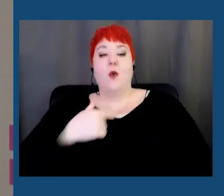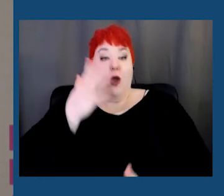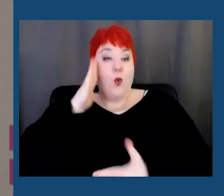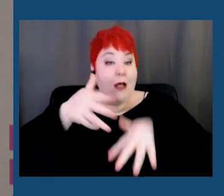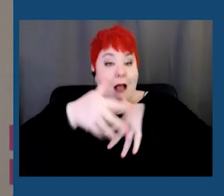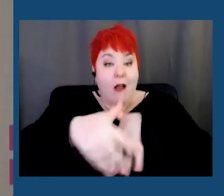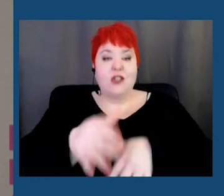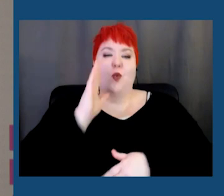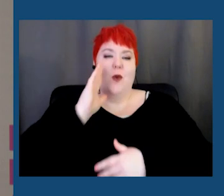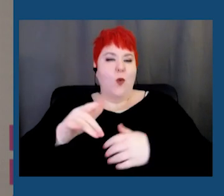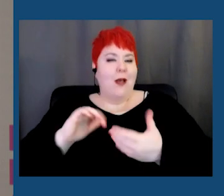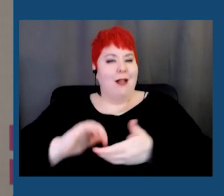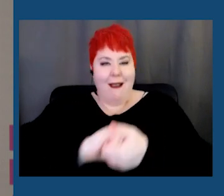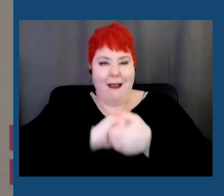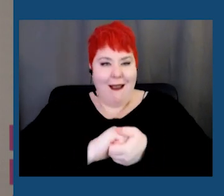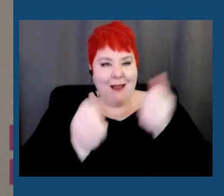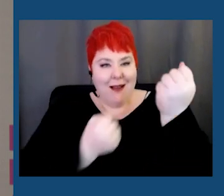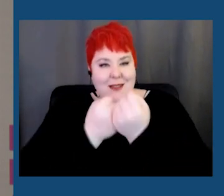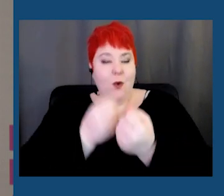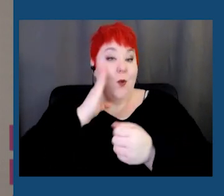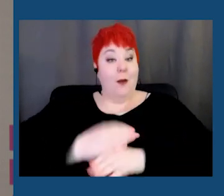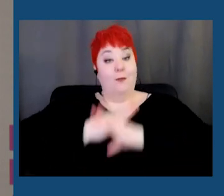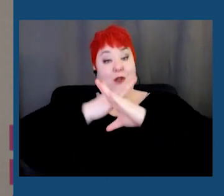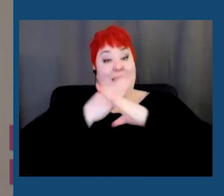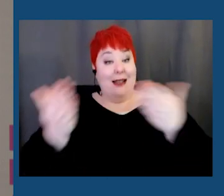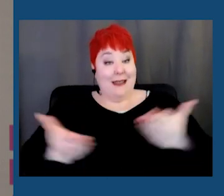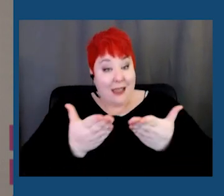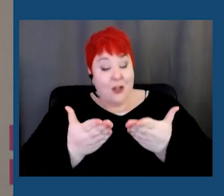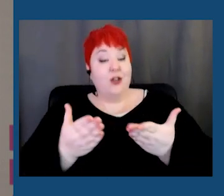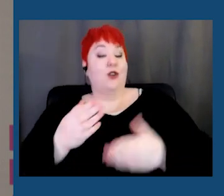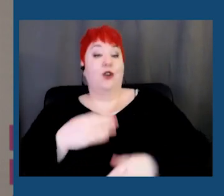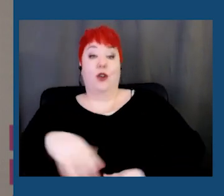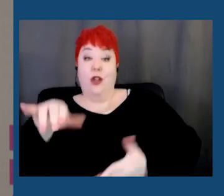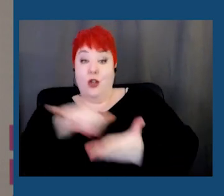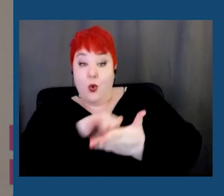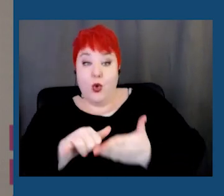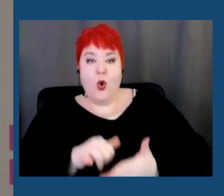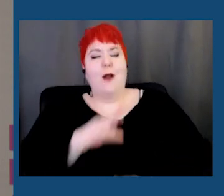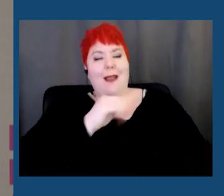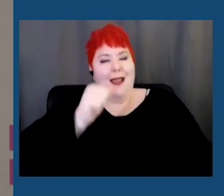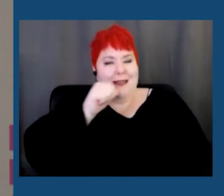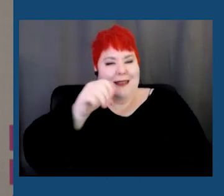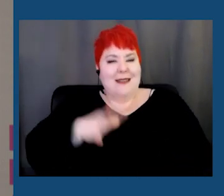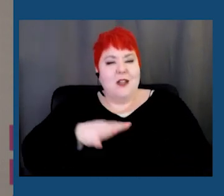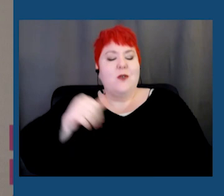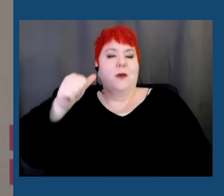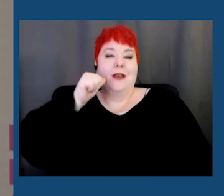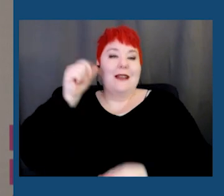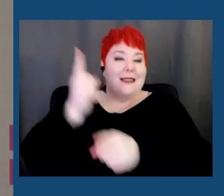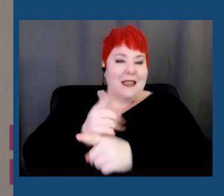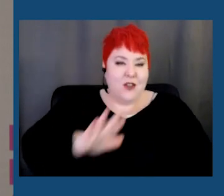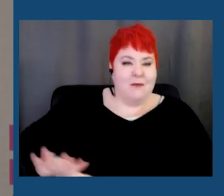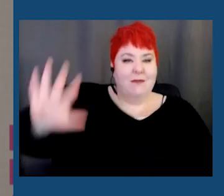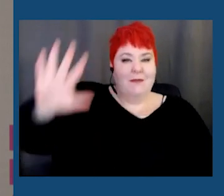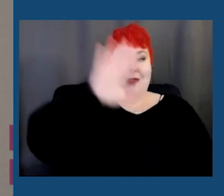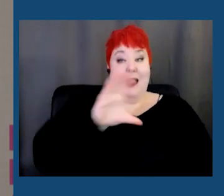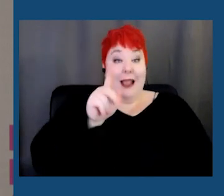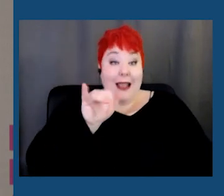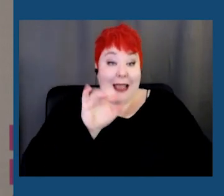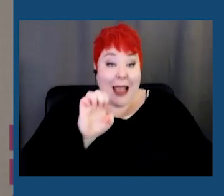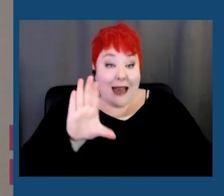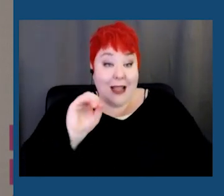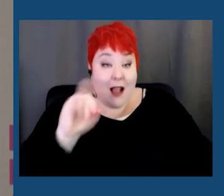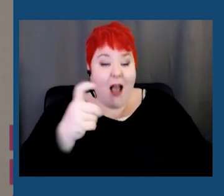and make sure that we are protected here in New York, but also be there for our sisters across the nation, like little Katie Cox, a